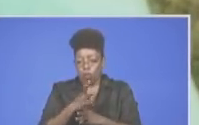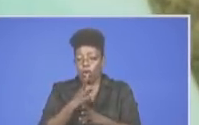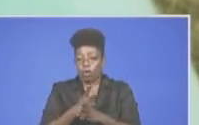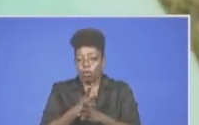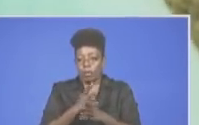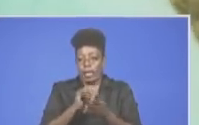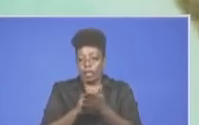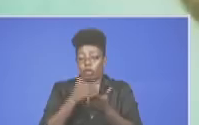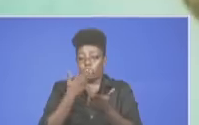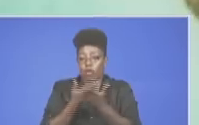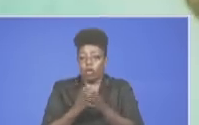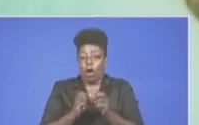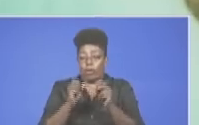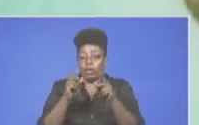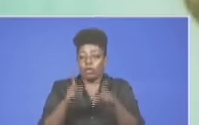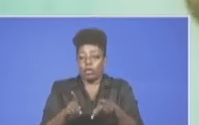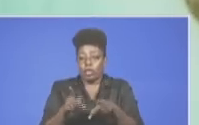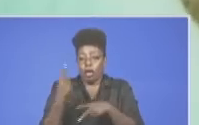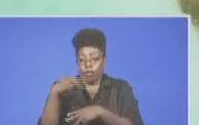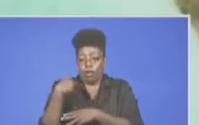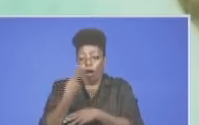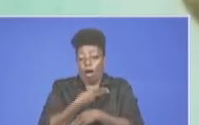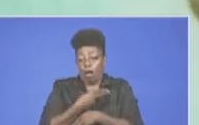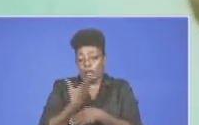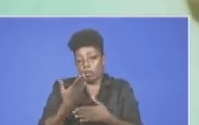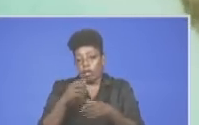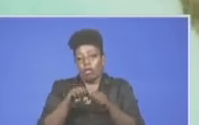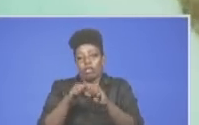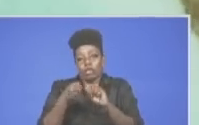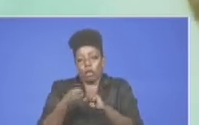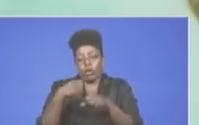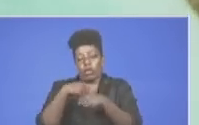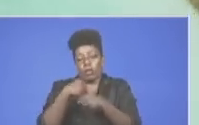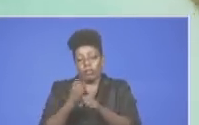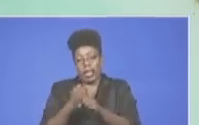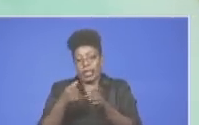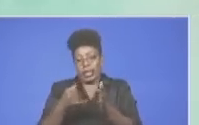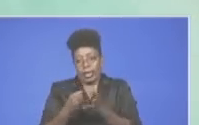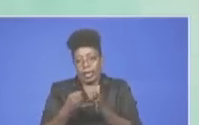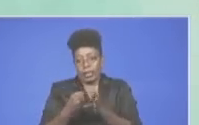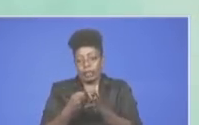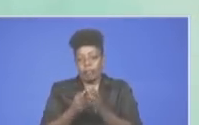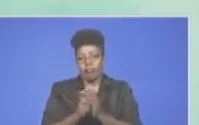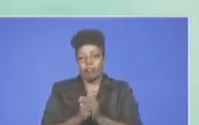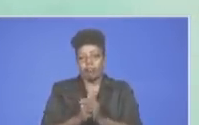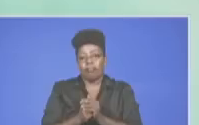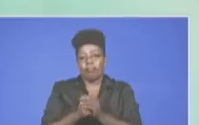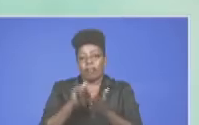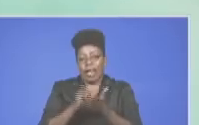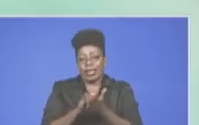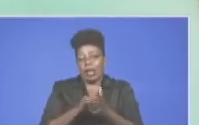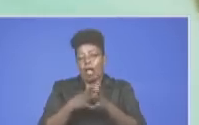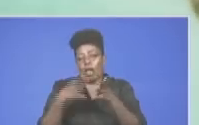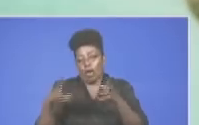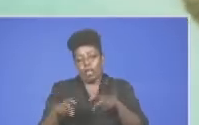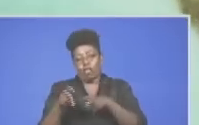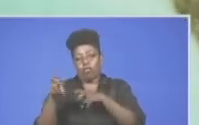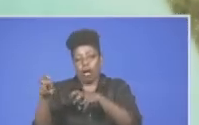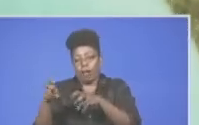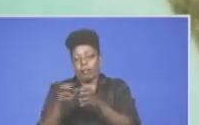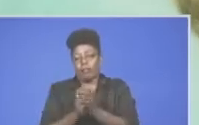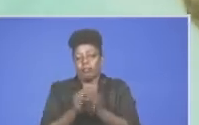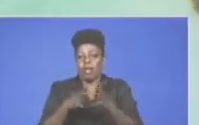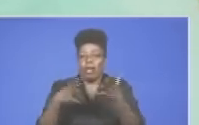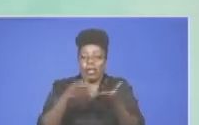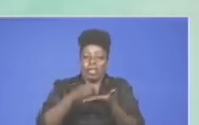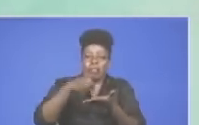good opportunity for us. So we're hoping to make these things. Now, obviously, that's a lot of traveling and that's a lot of expense.